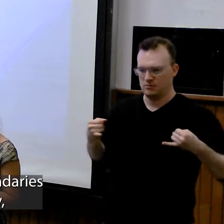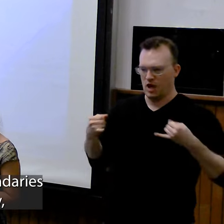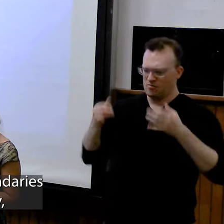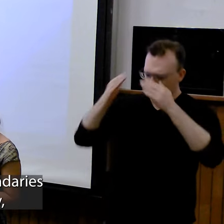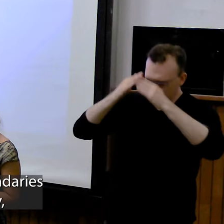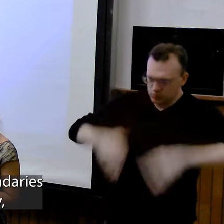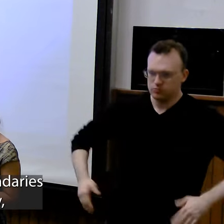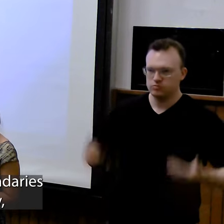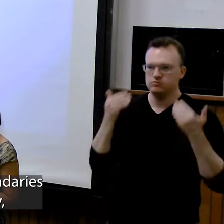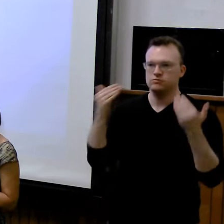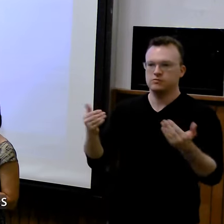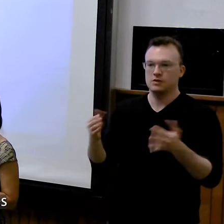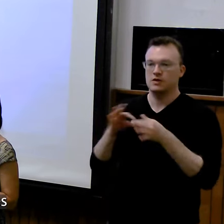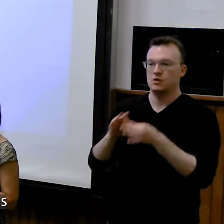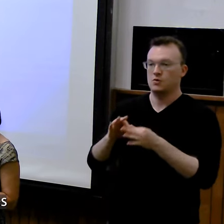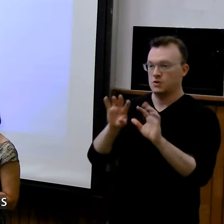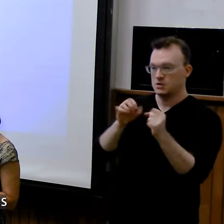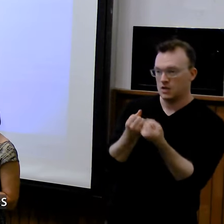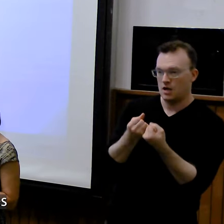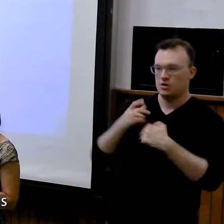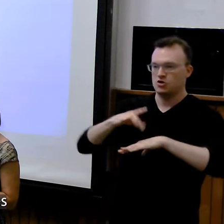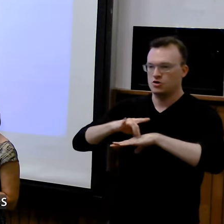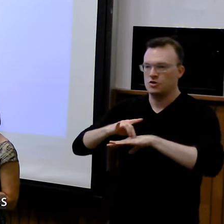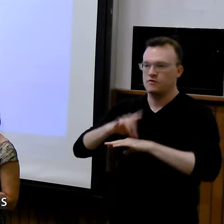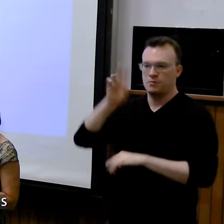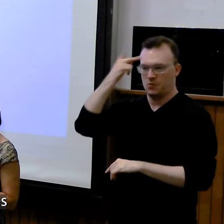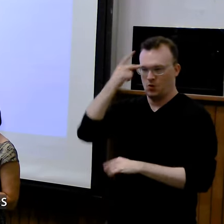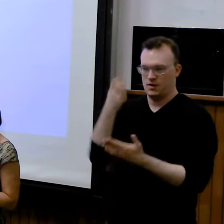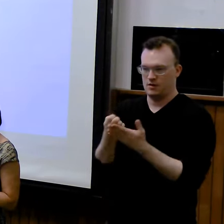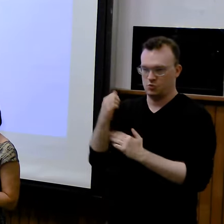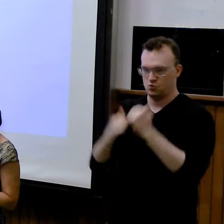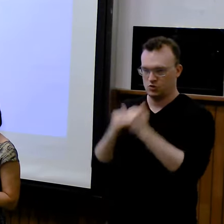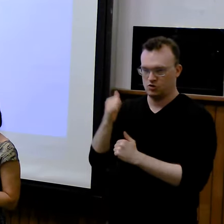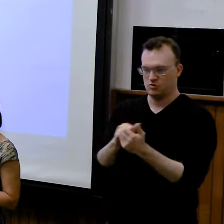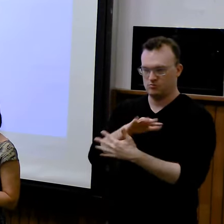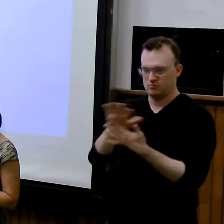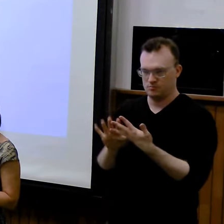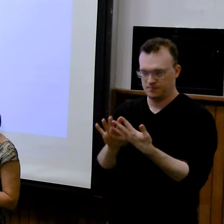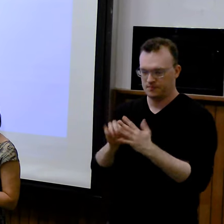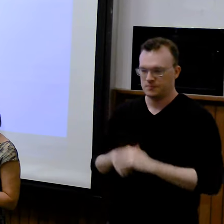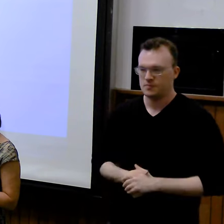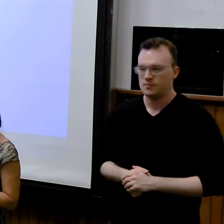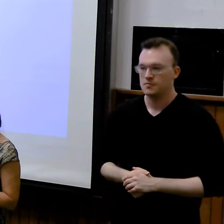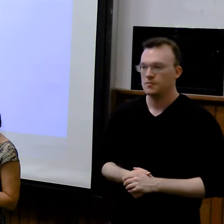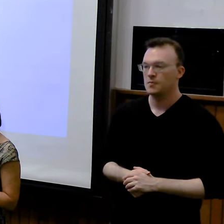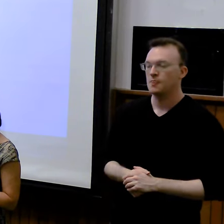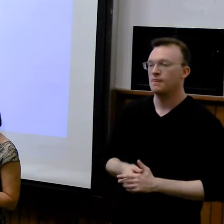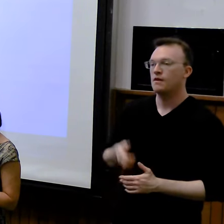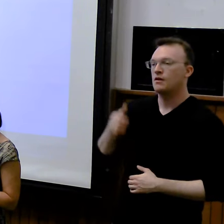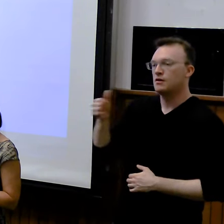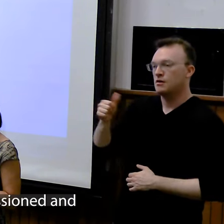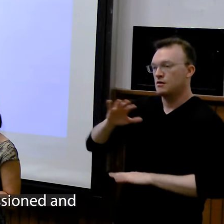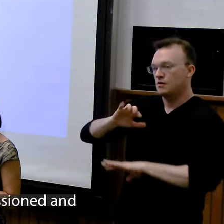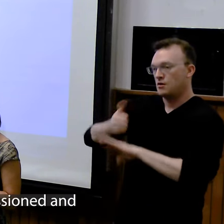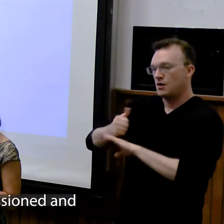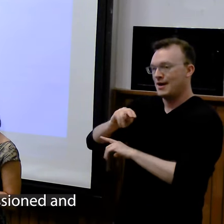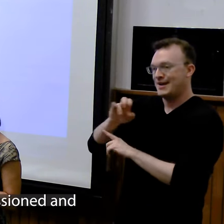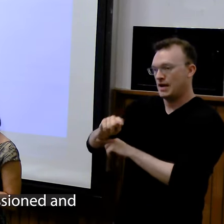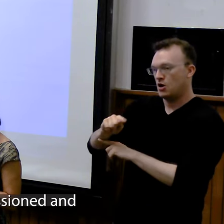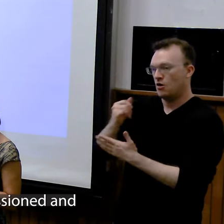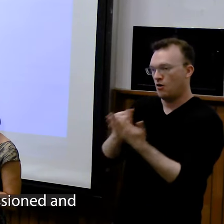on society, geography, politics, and economic structures. As a net art pioneer,